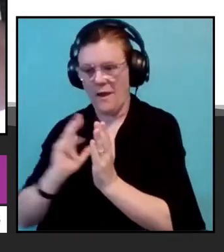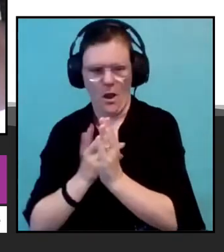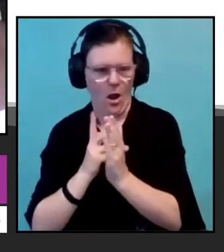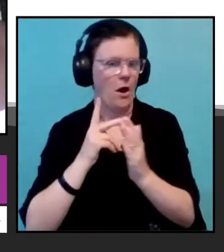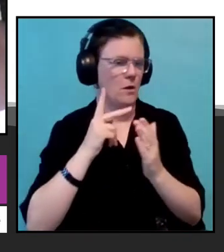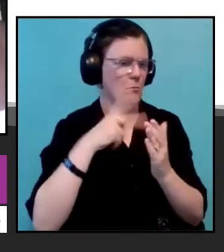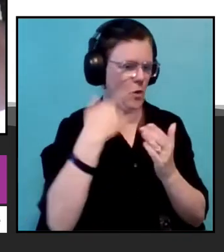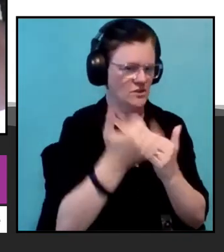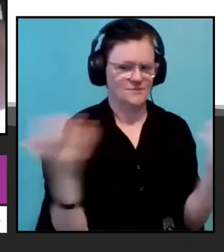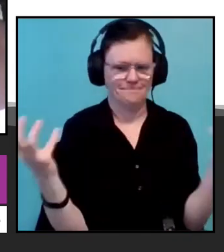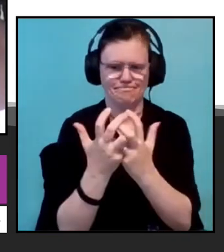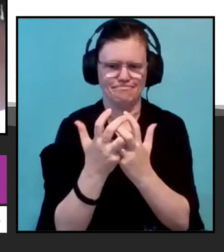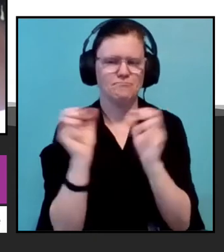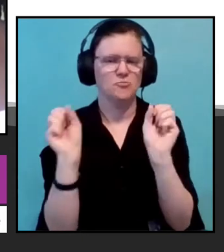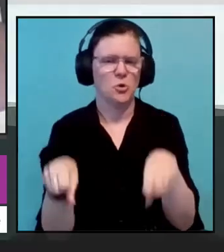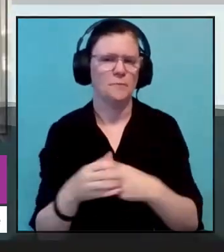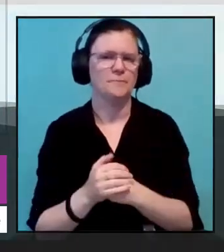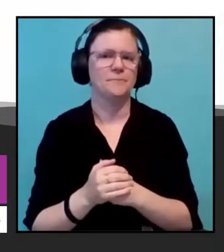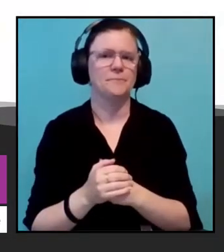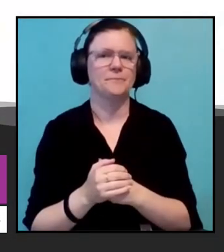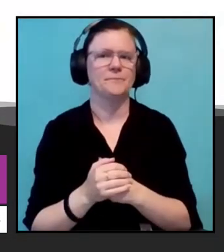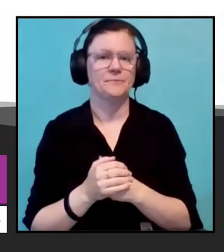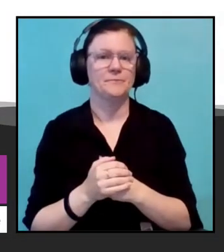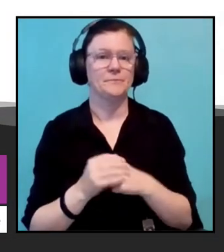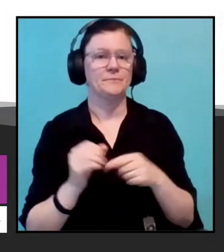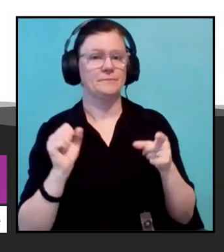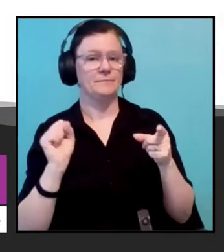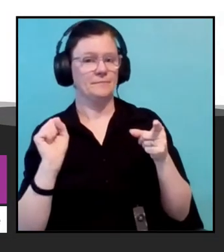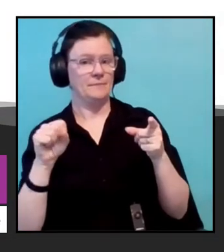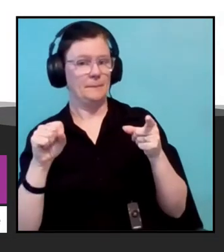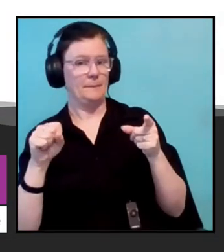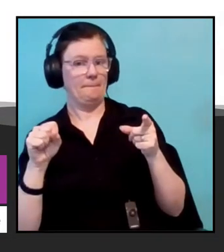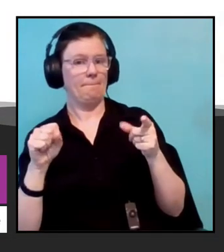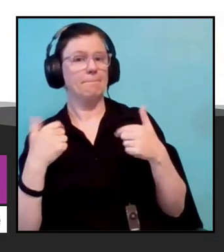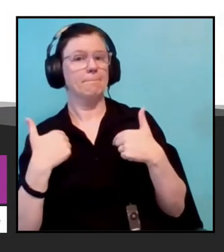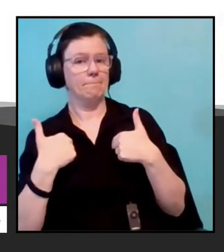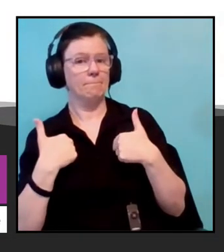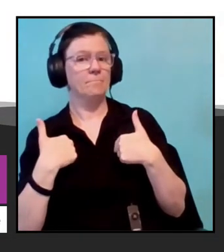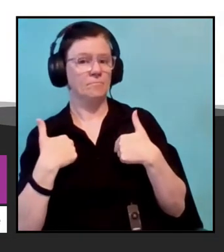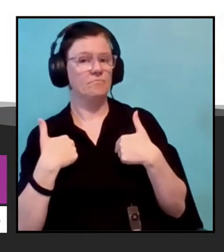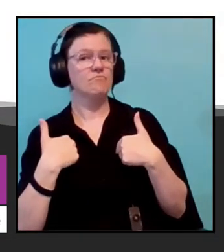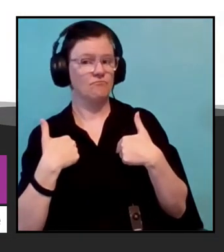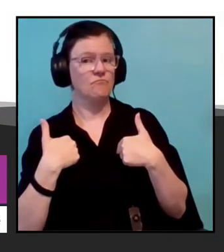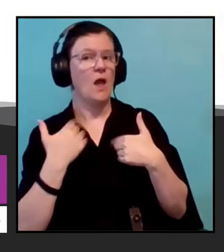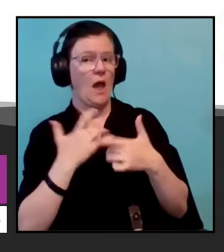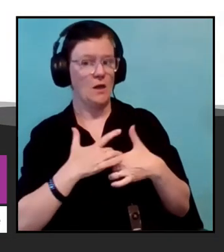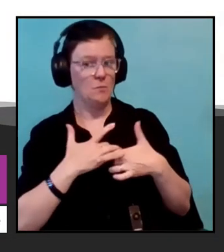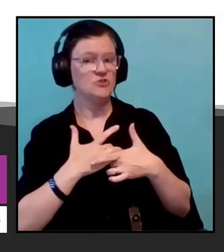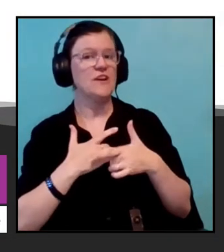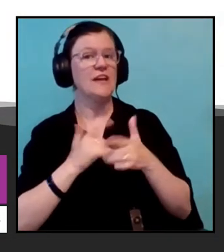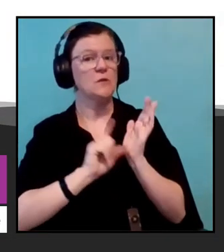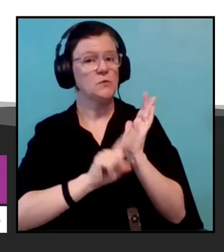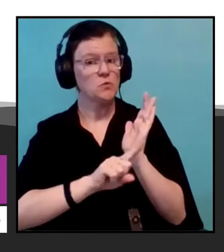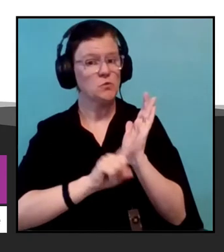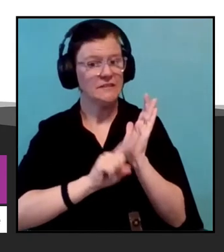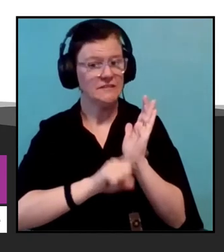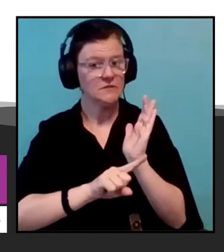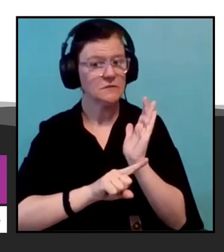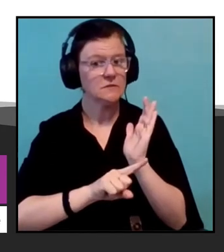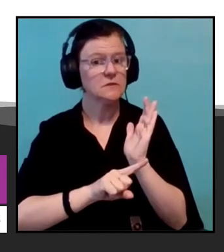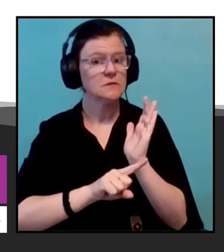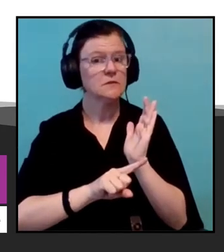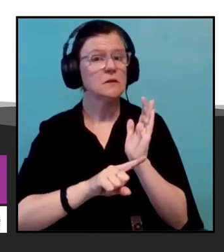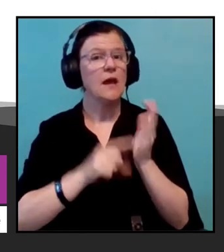for that. Yeah, and I'll second that. I really appreciated the not only the resources, but as well as the artist